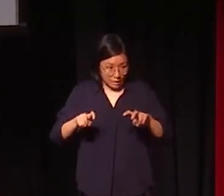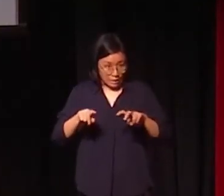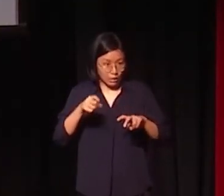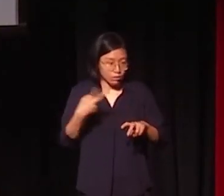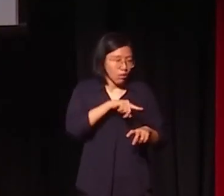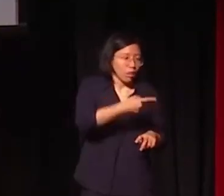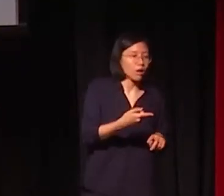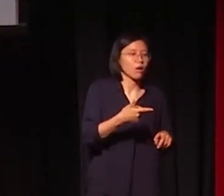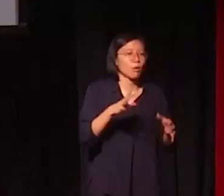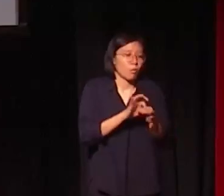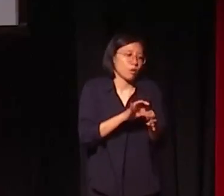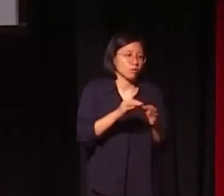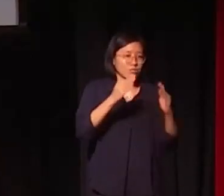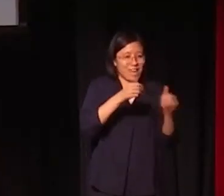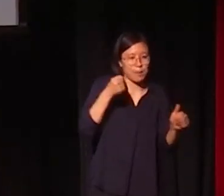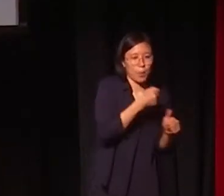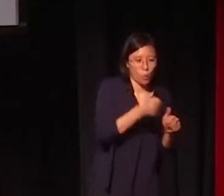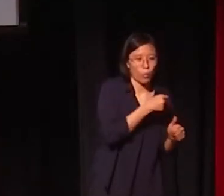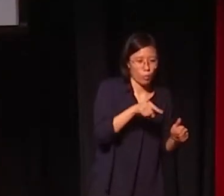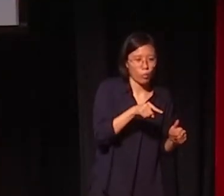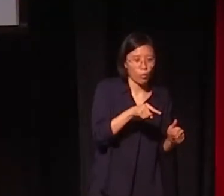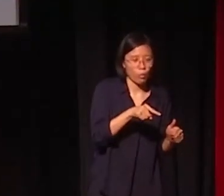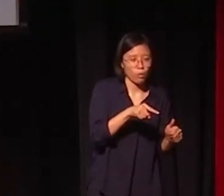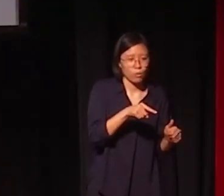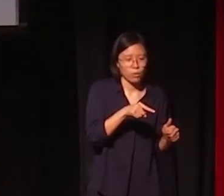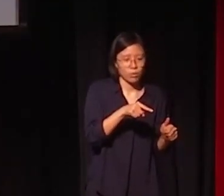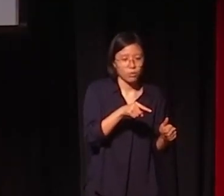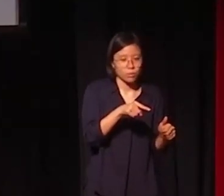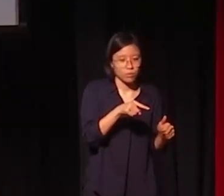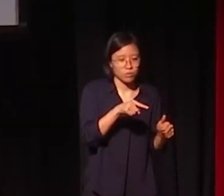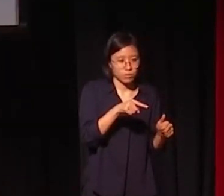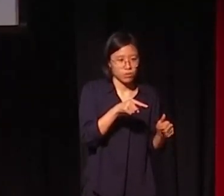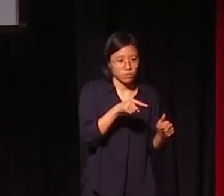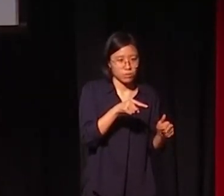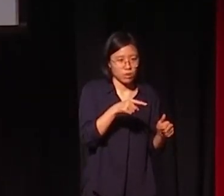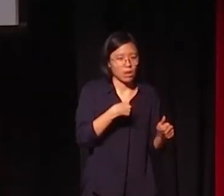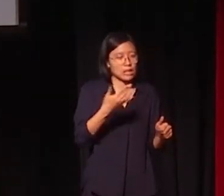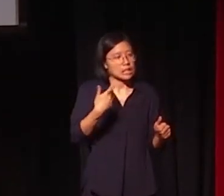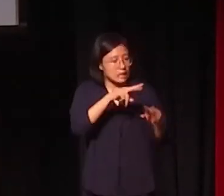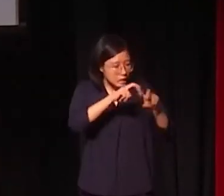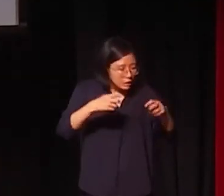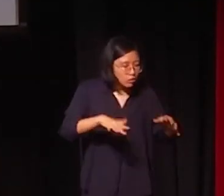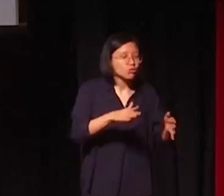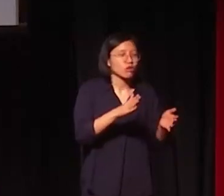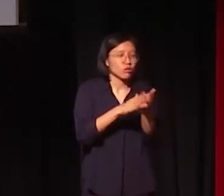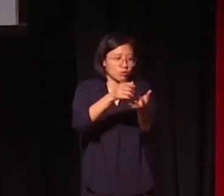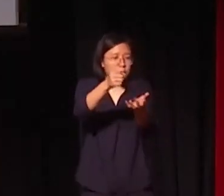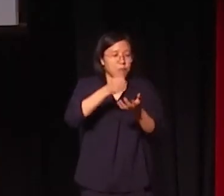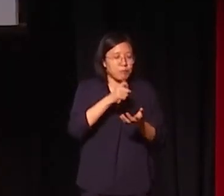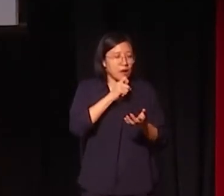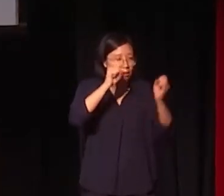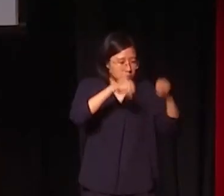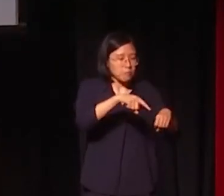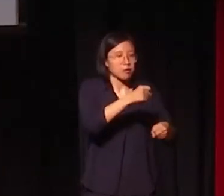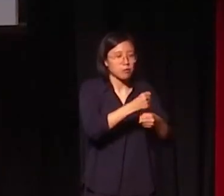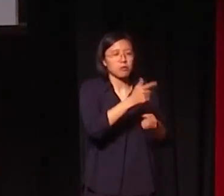domestic abuse, and it was mentioned in the introduction, we've won a few different awards and recognition for this work, because again, collaborating